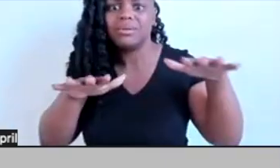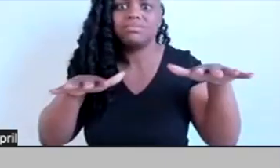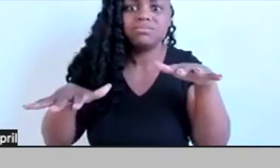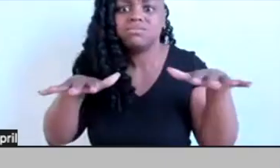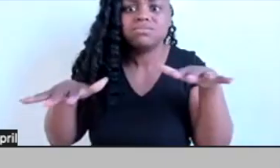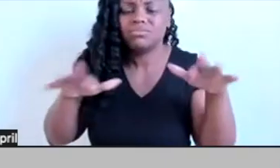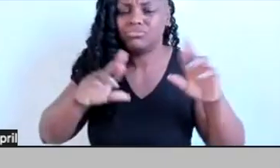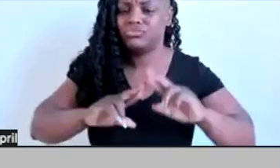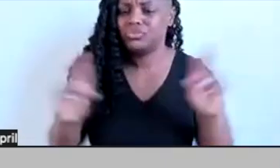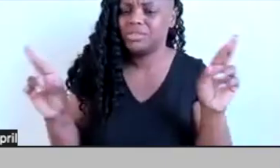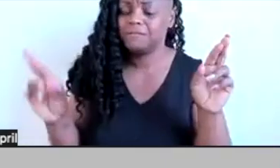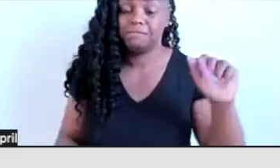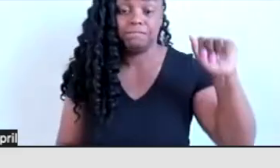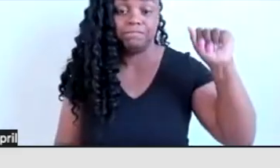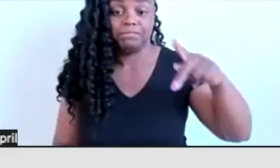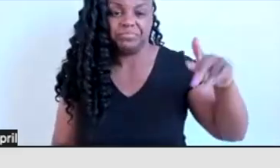Android phones.